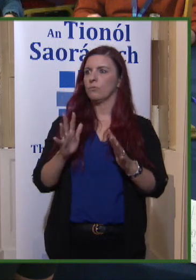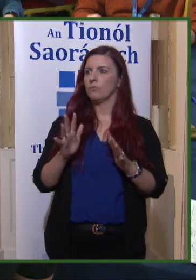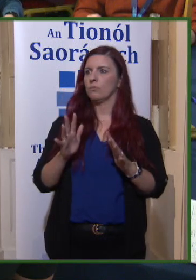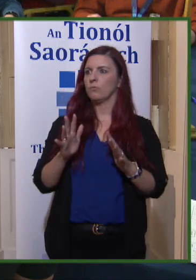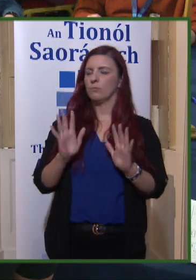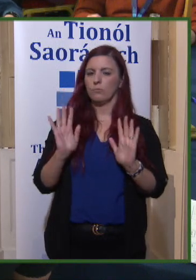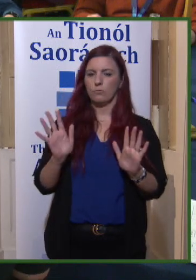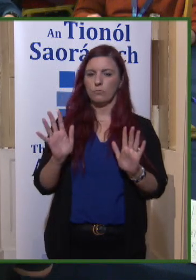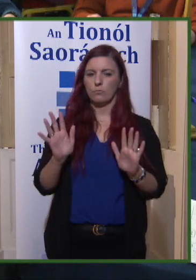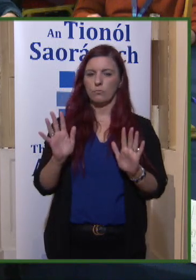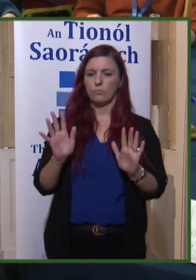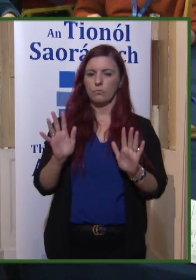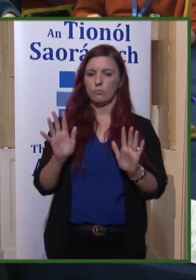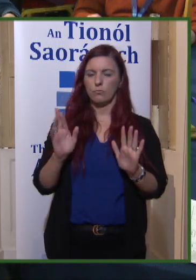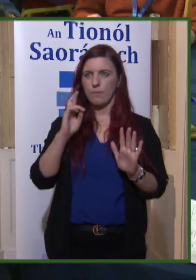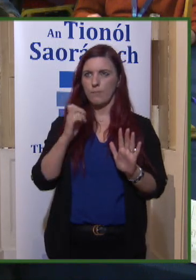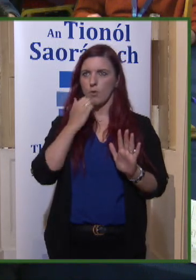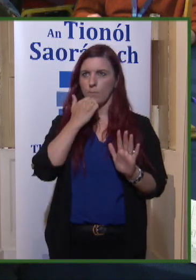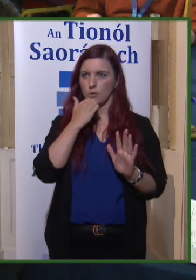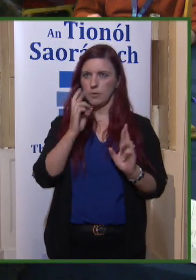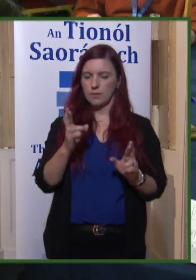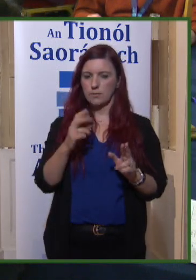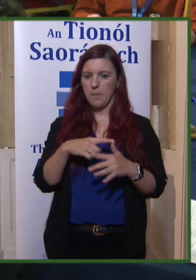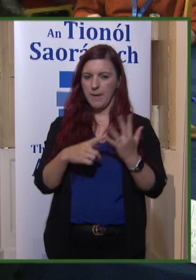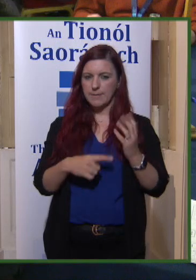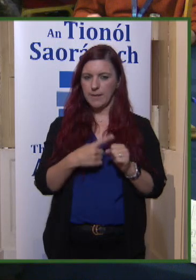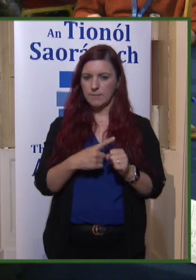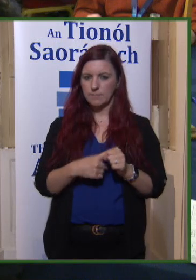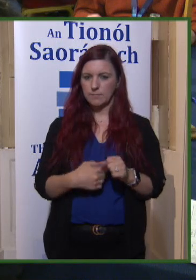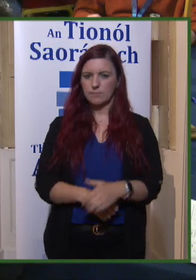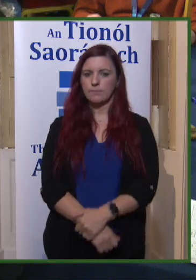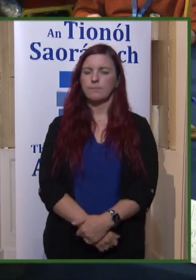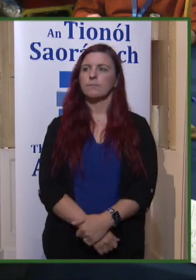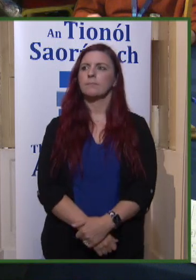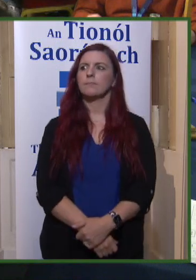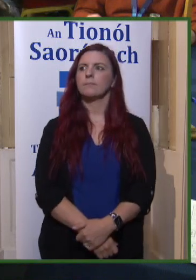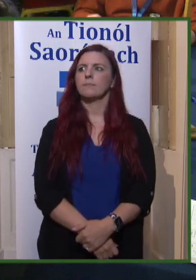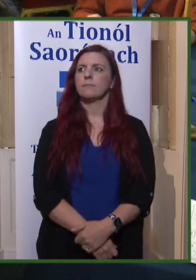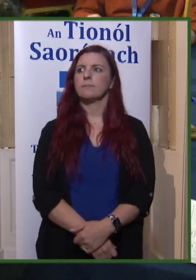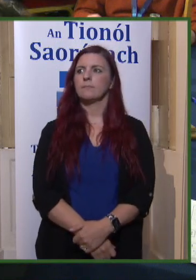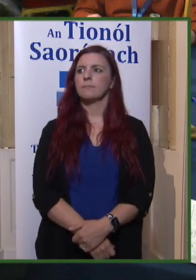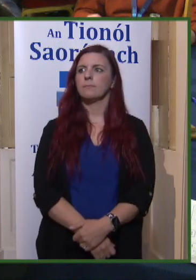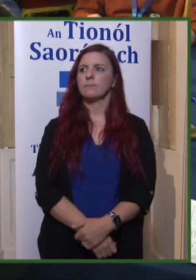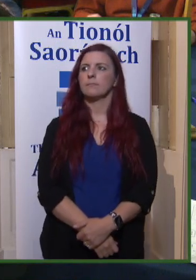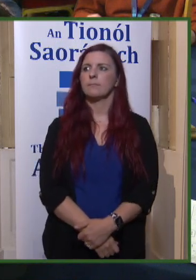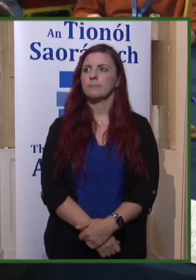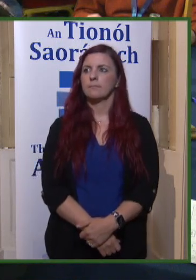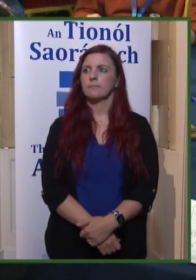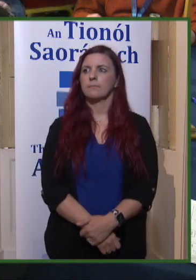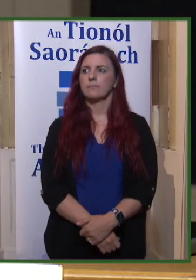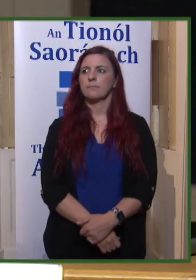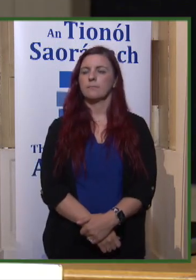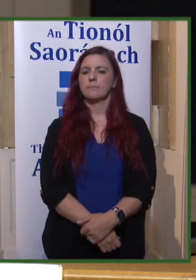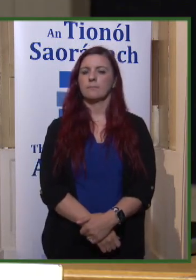for the amendment. Yeah. Okay. It's been a long morning. Oh. That was against it. All right. All right. So to clarify, that